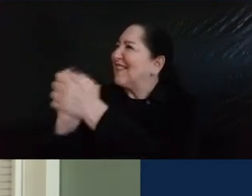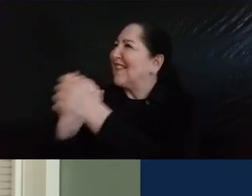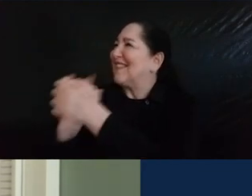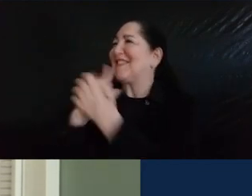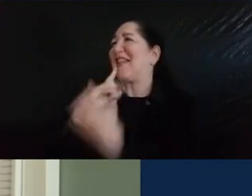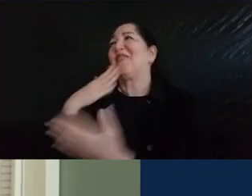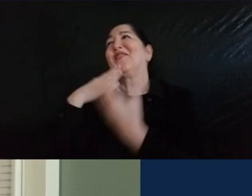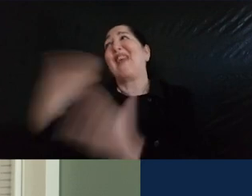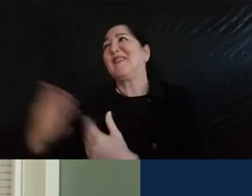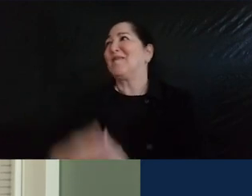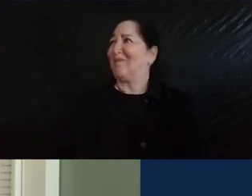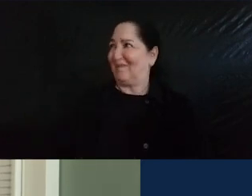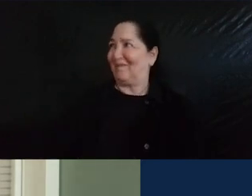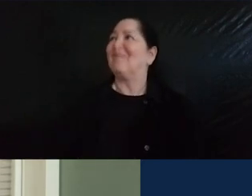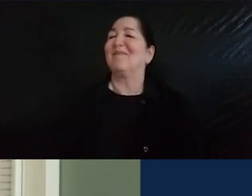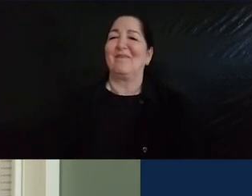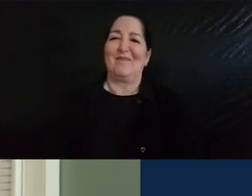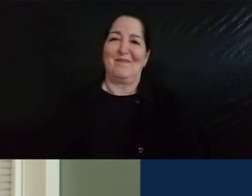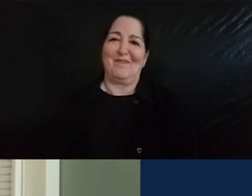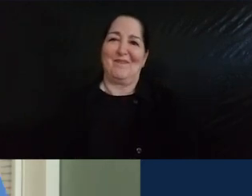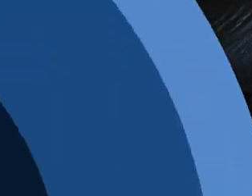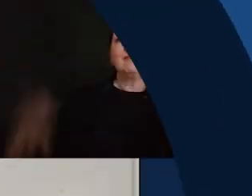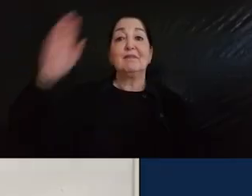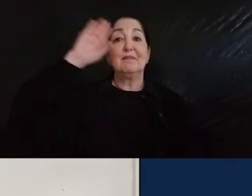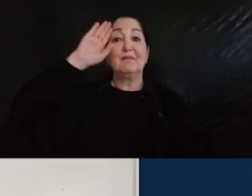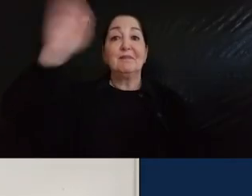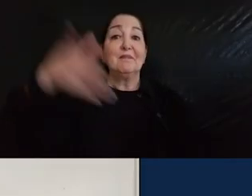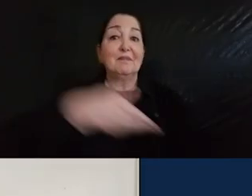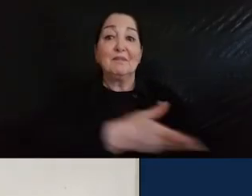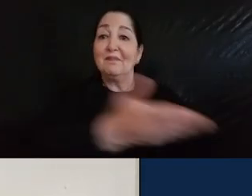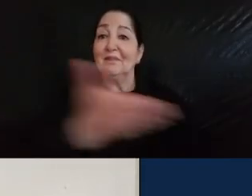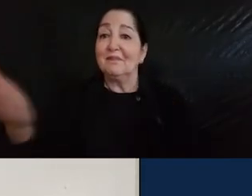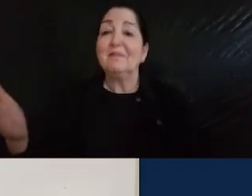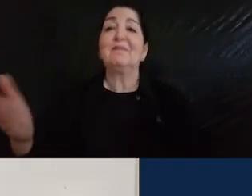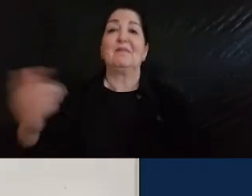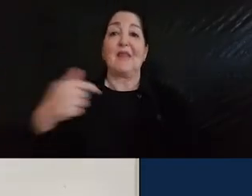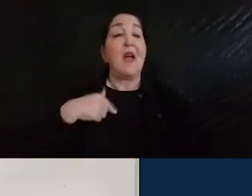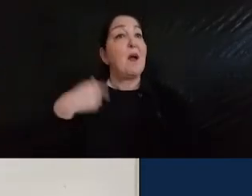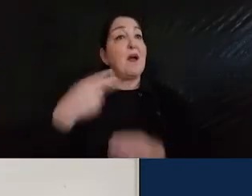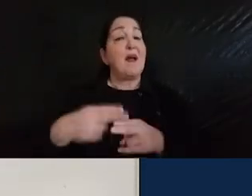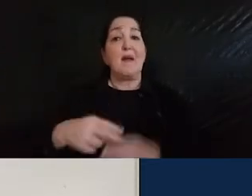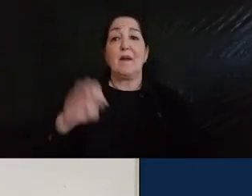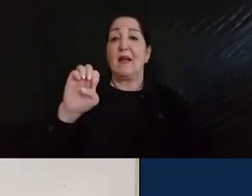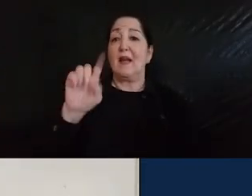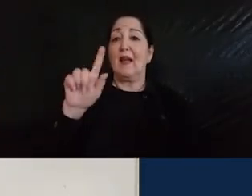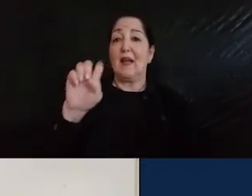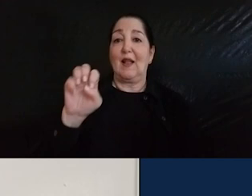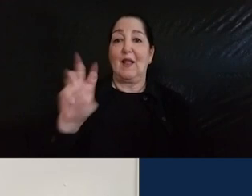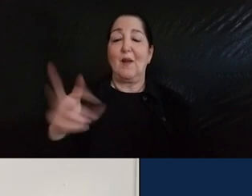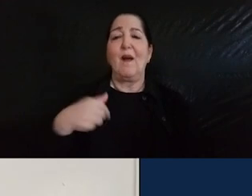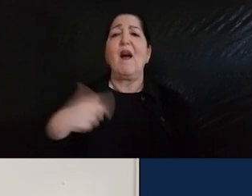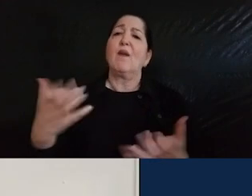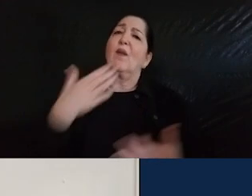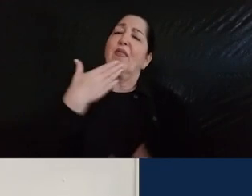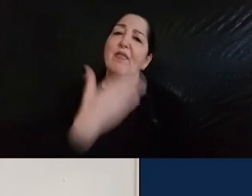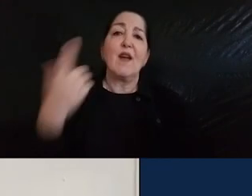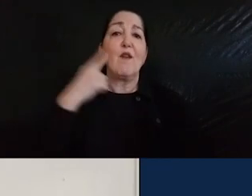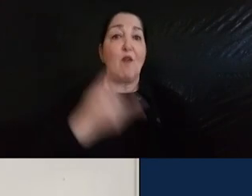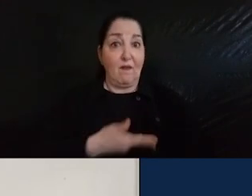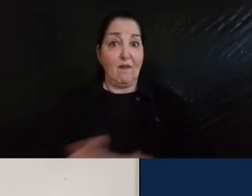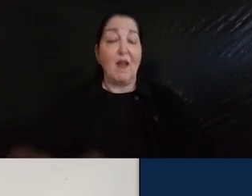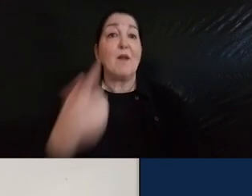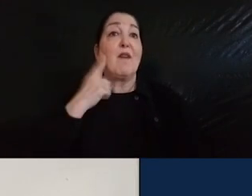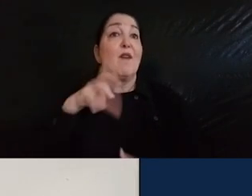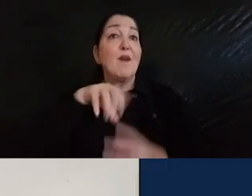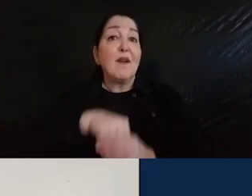Congratulations, and thank you. Hi, everyone. My name is EWLEW, and I want to thank you for inviting me to be a